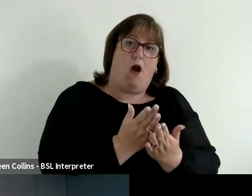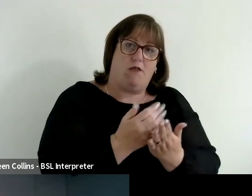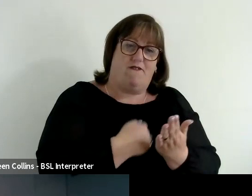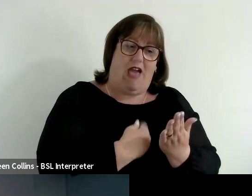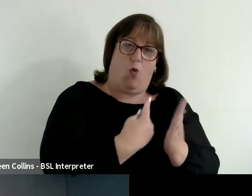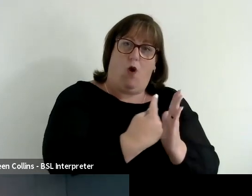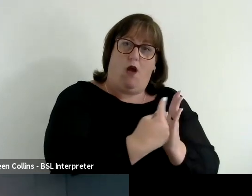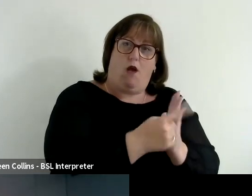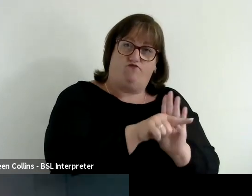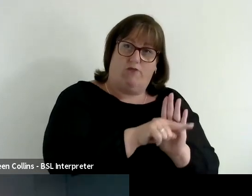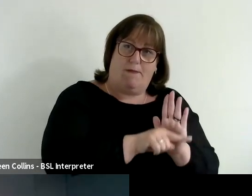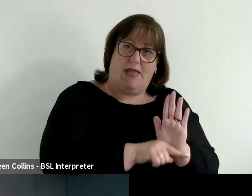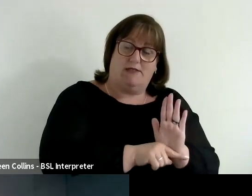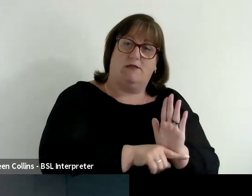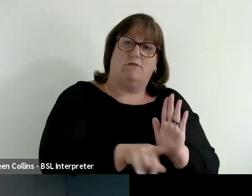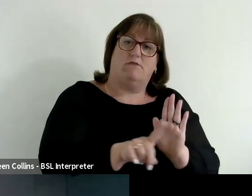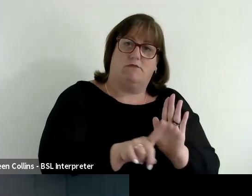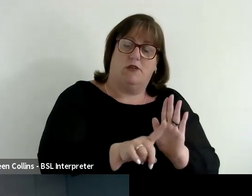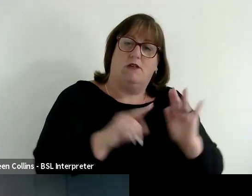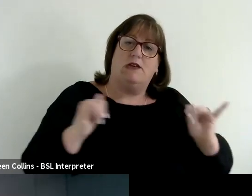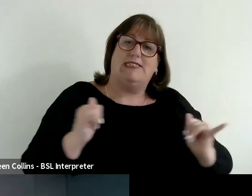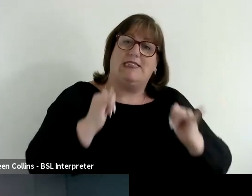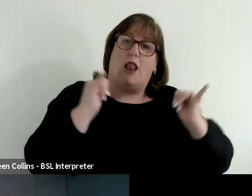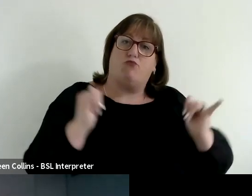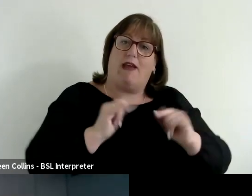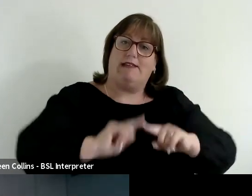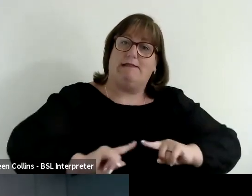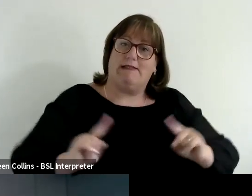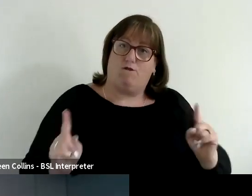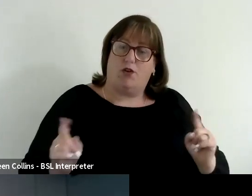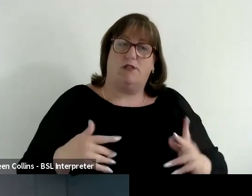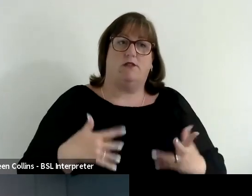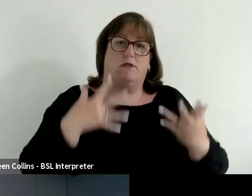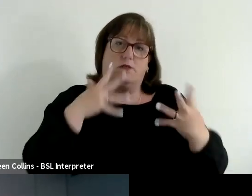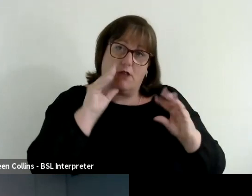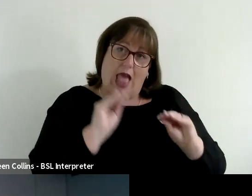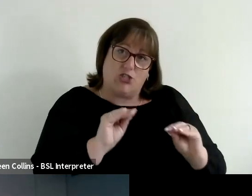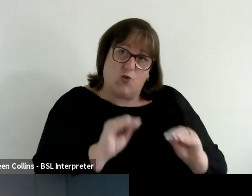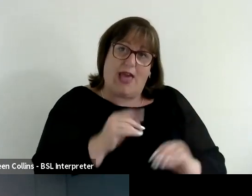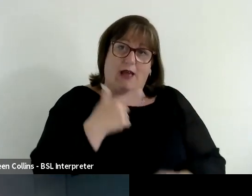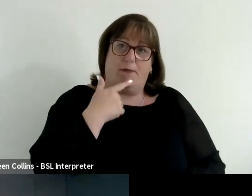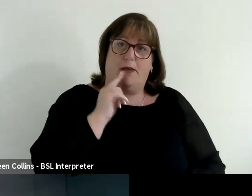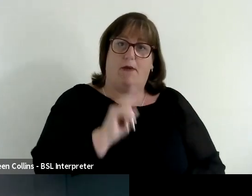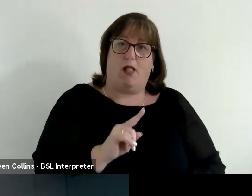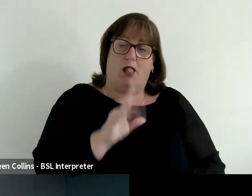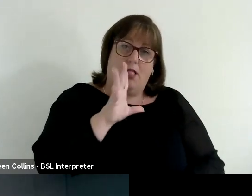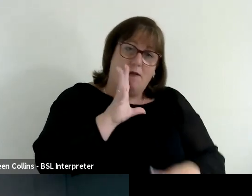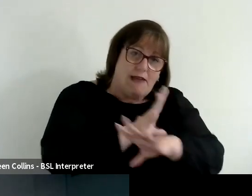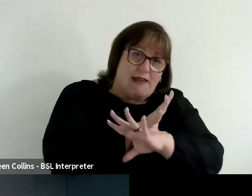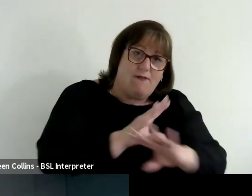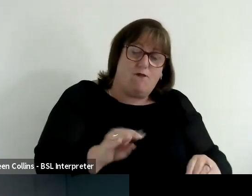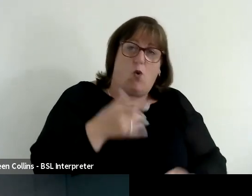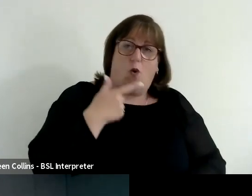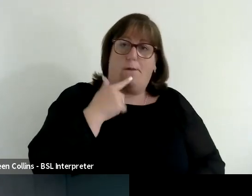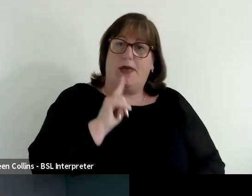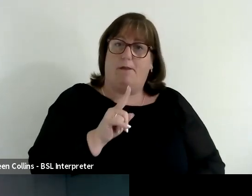difference, to educate people, to inform people, to spark debate, to really stand